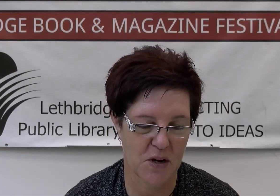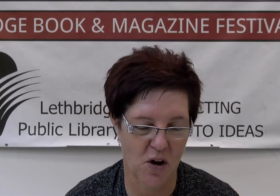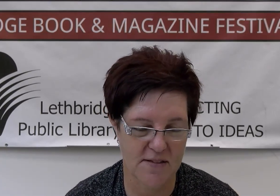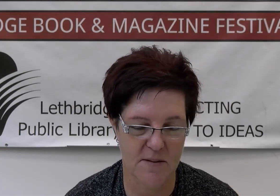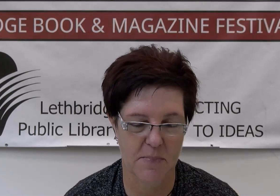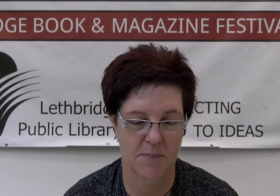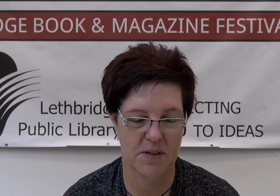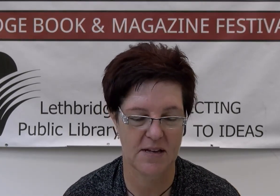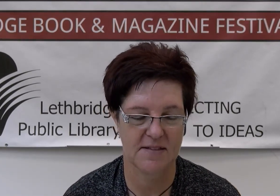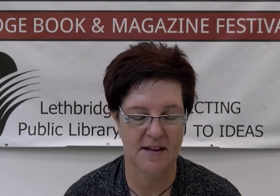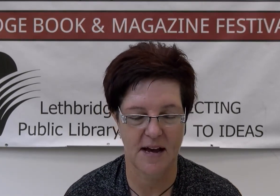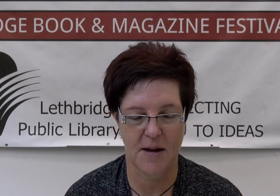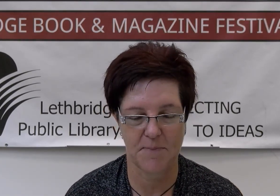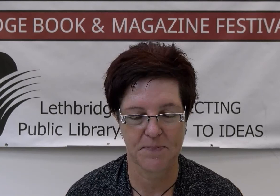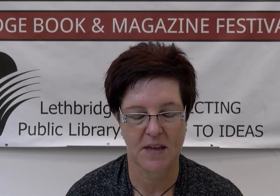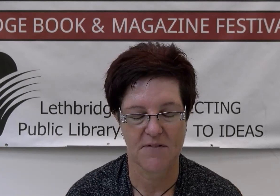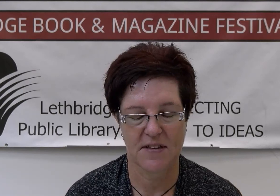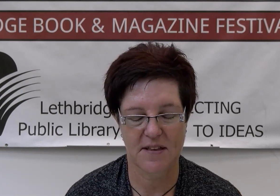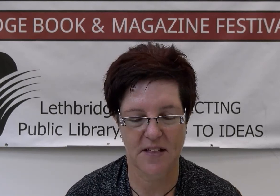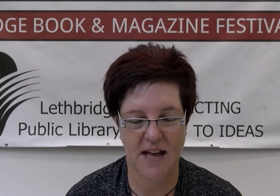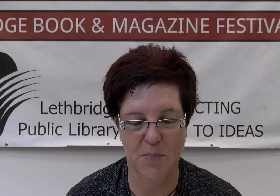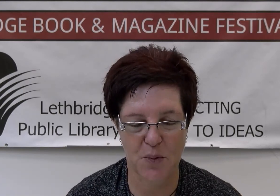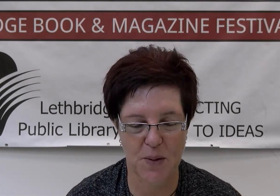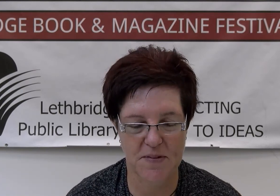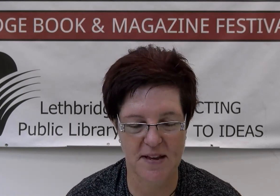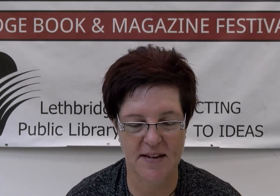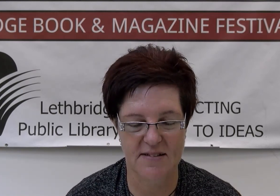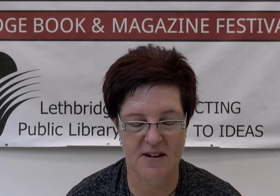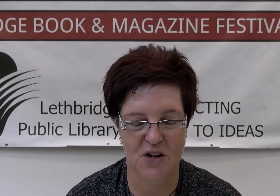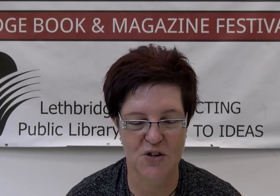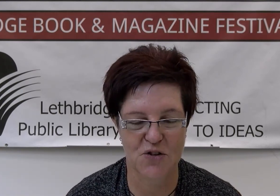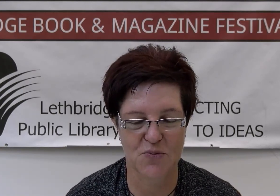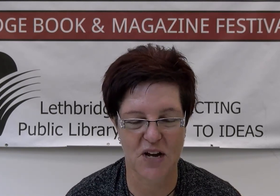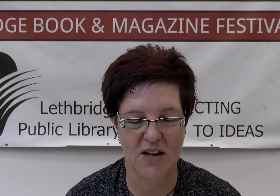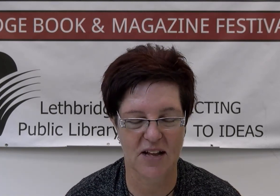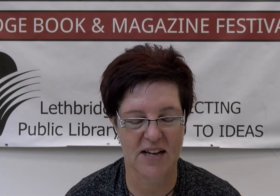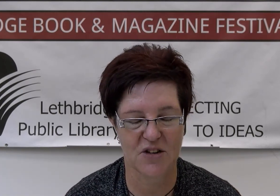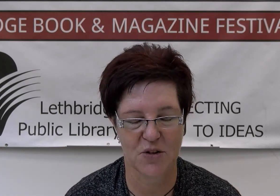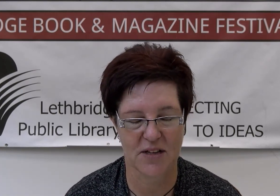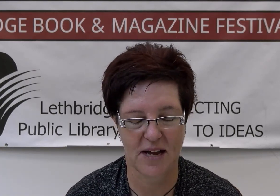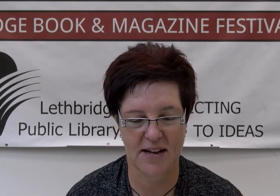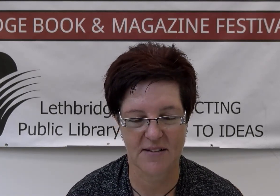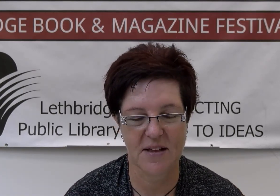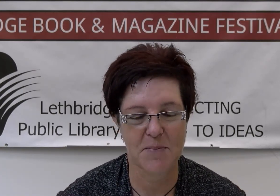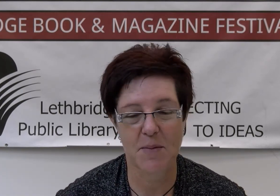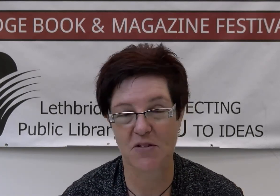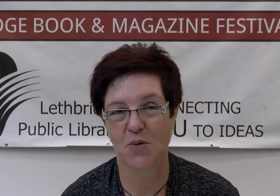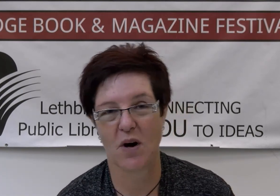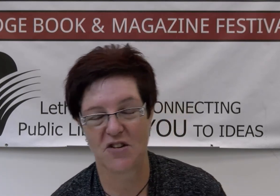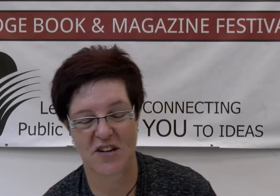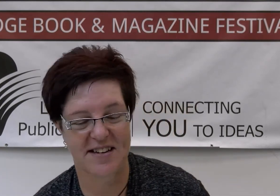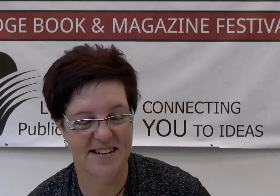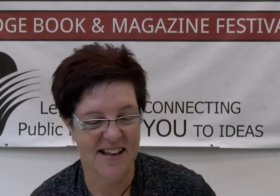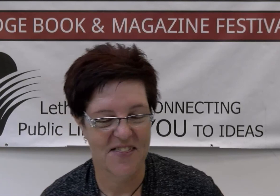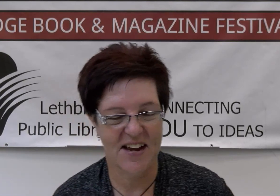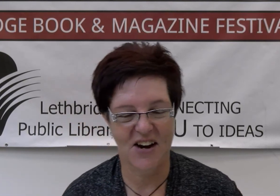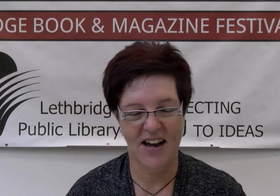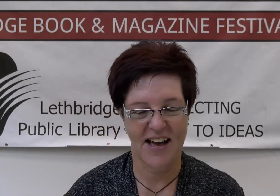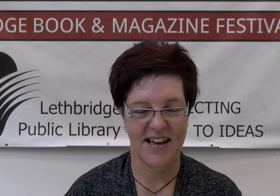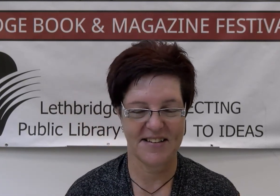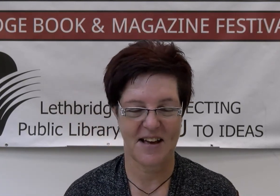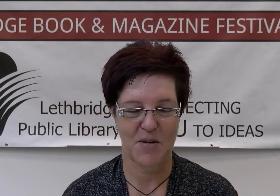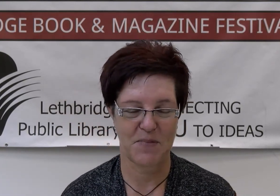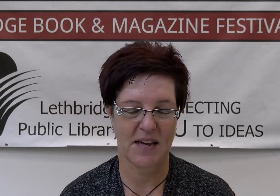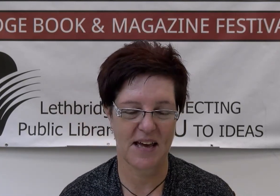now. That would have been awesome, but please visit the library website, our YouTube channel, and you'll be able to watch it